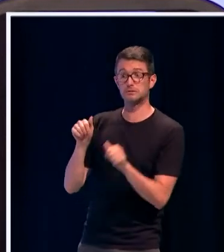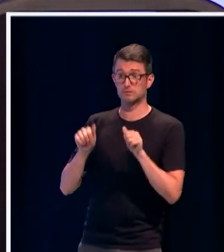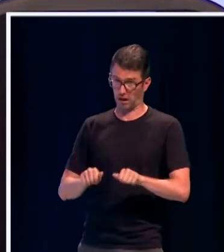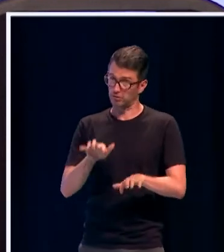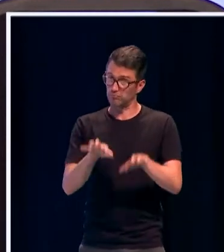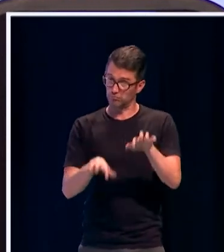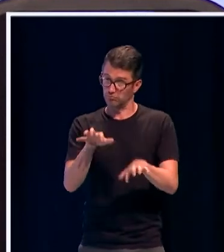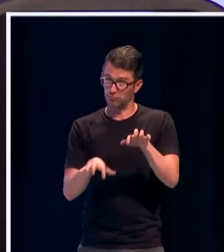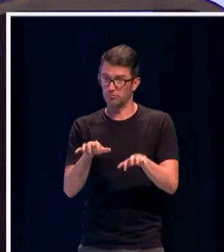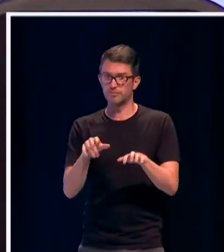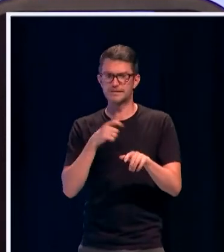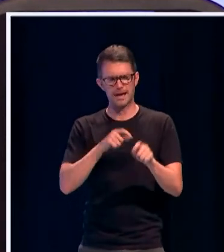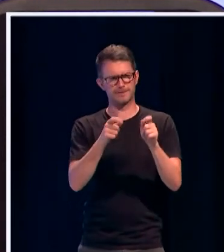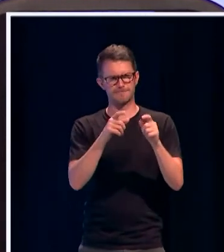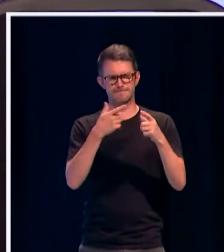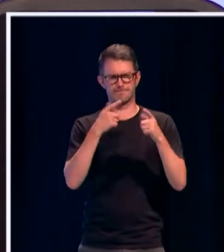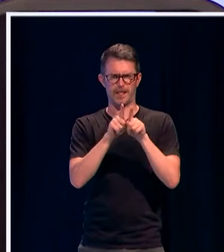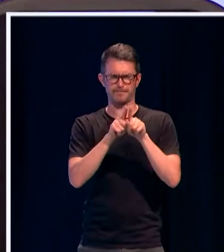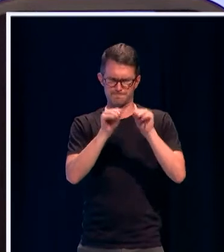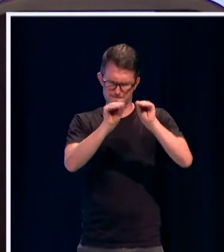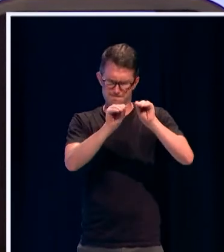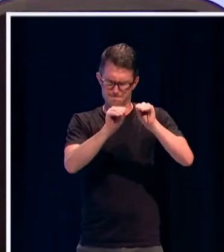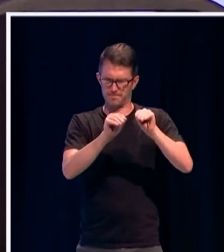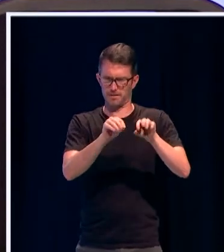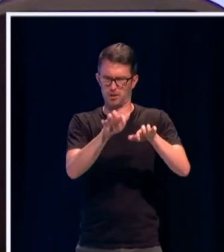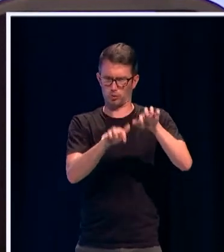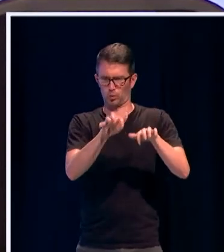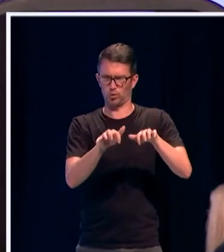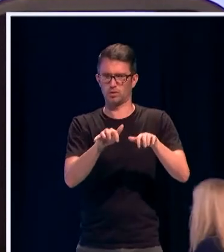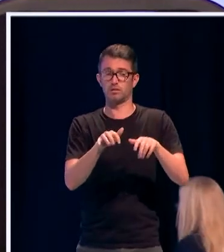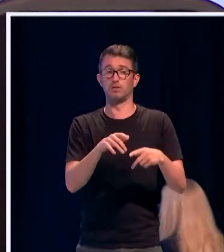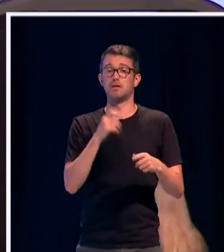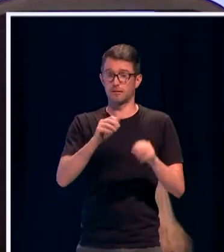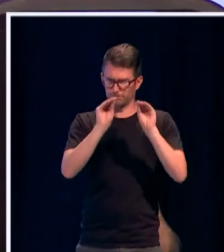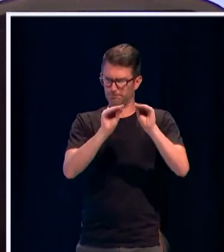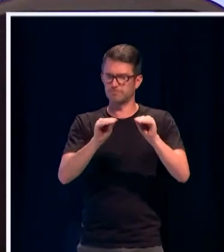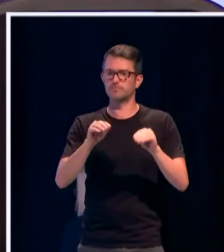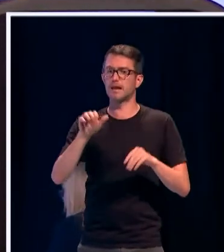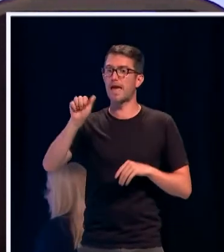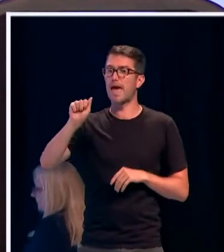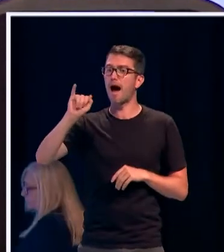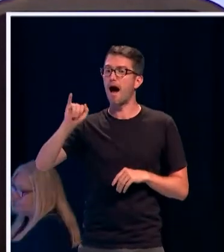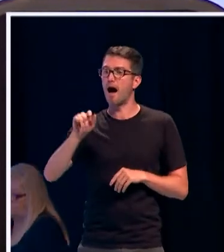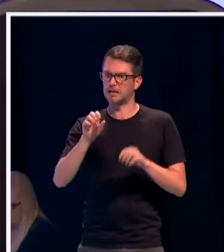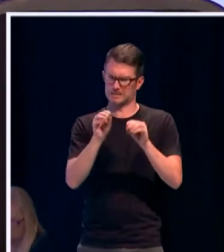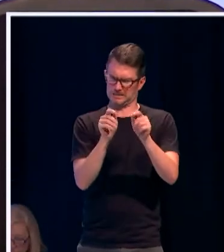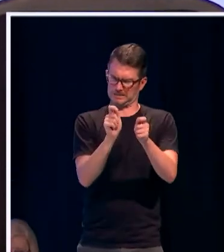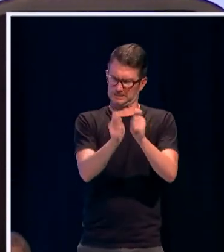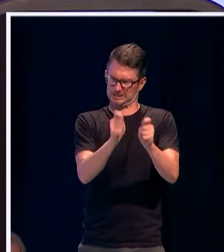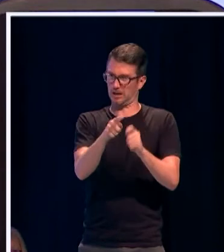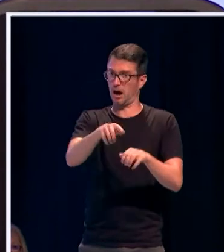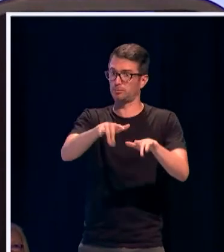to look as professional as it can possibly be, which is a great equalizer for people who want to present their best selves.